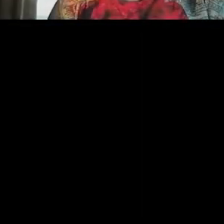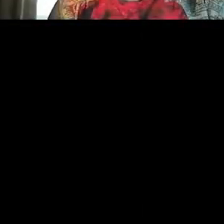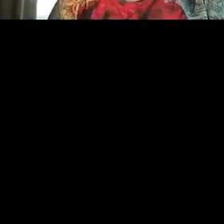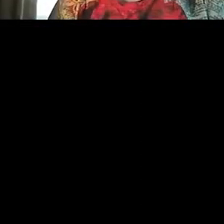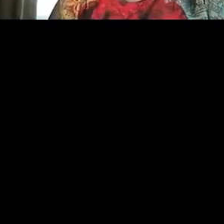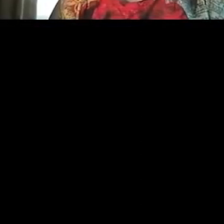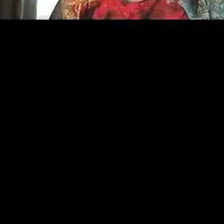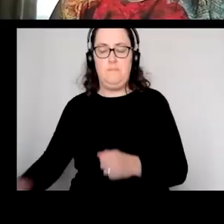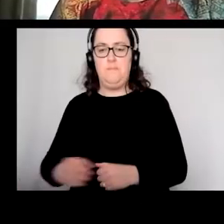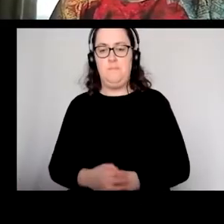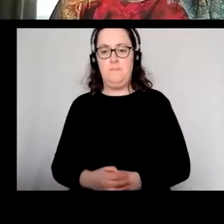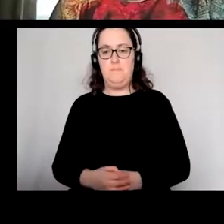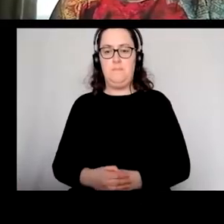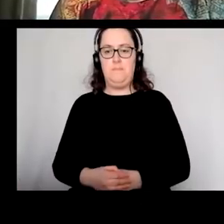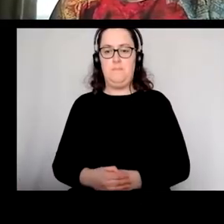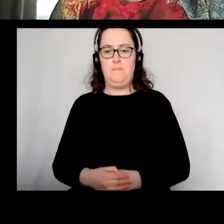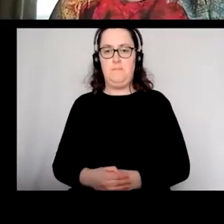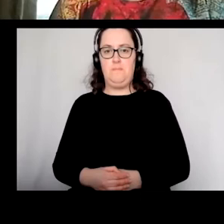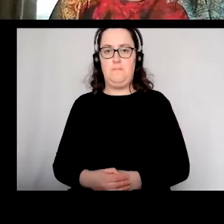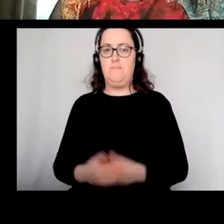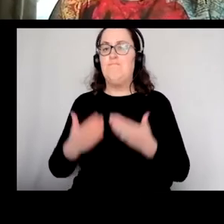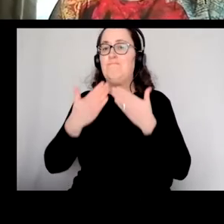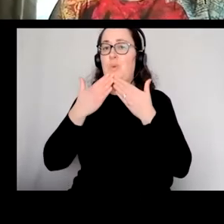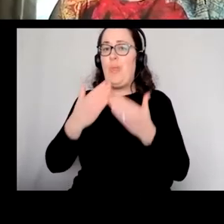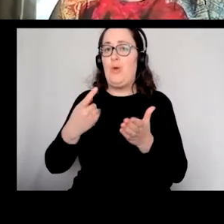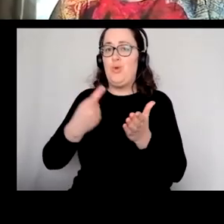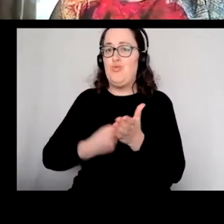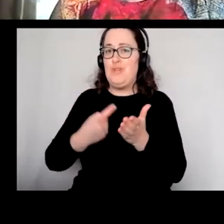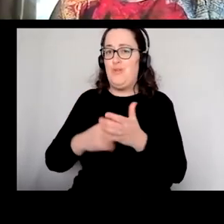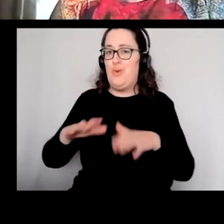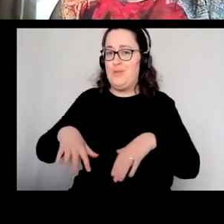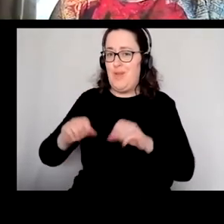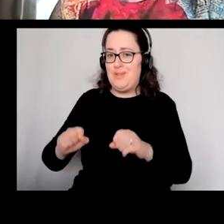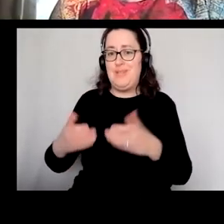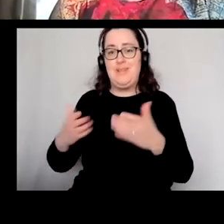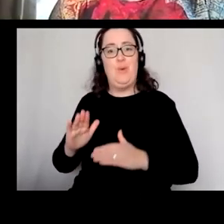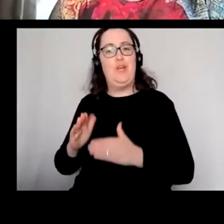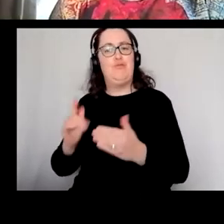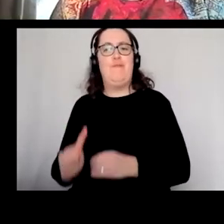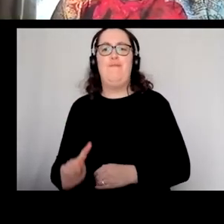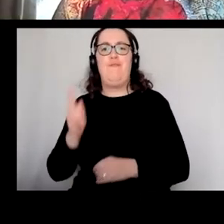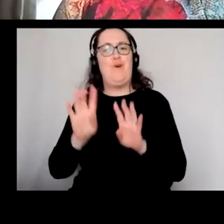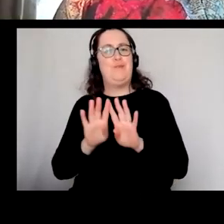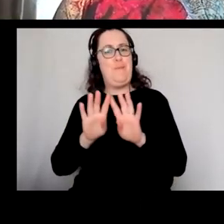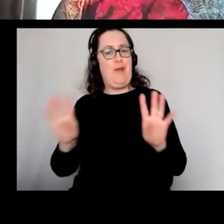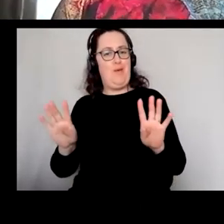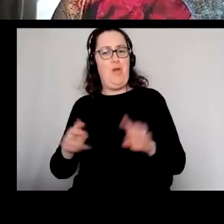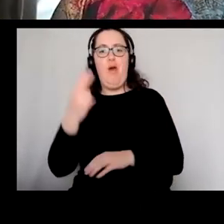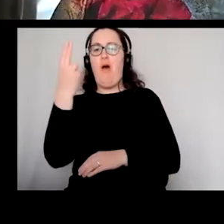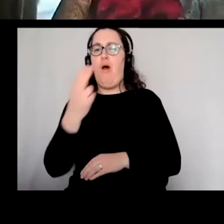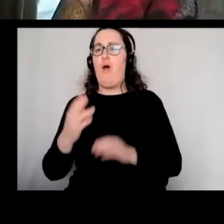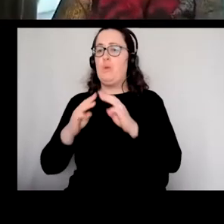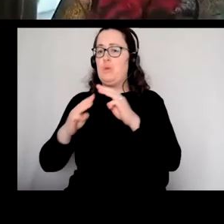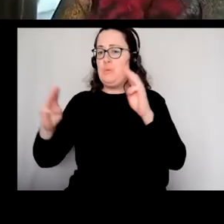So thank you, Richard, for getting us underway. And I want to introduce our first panel of arts and museums professionals